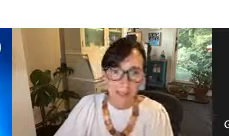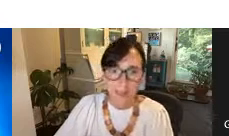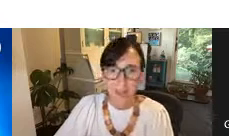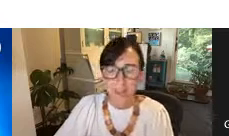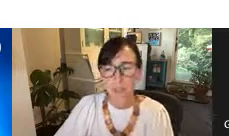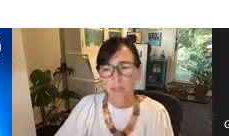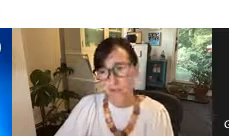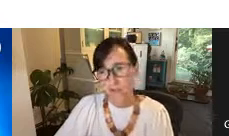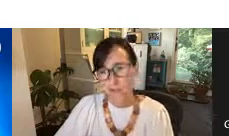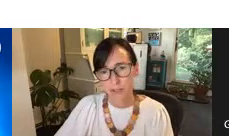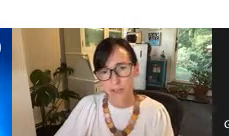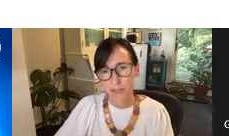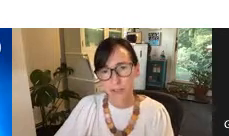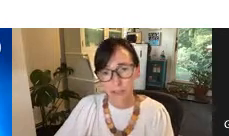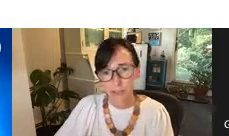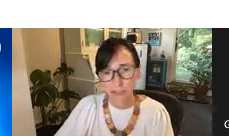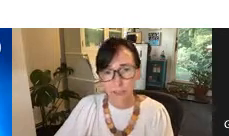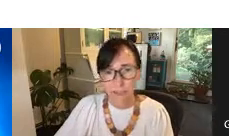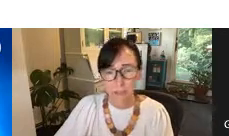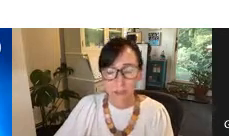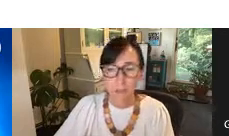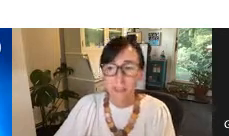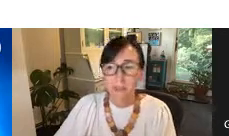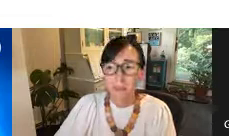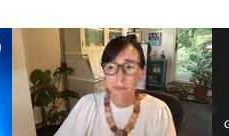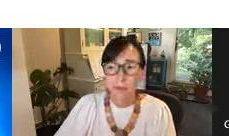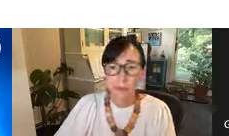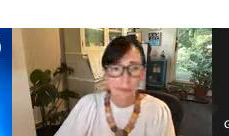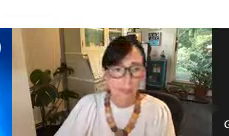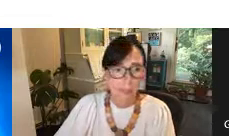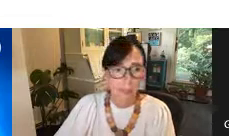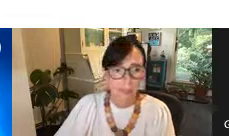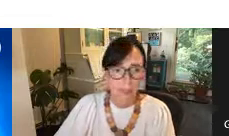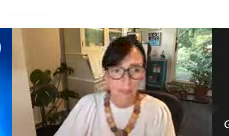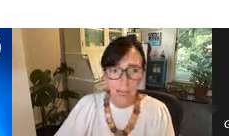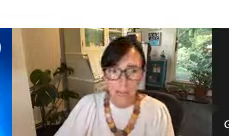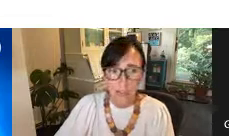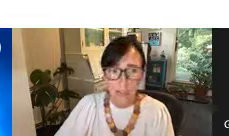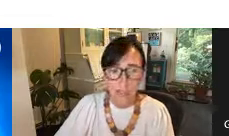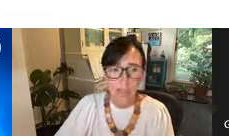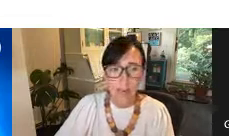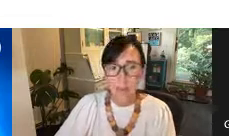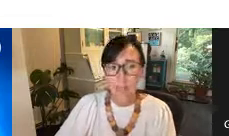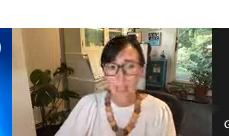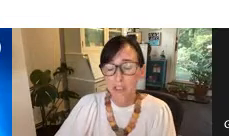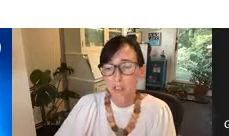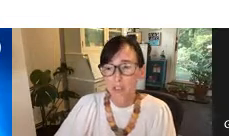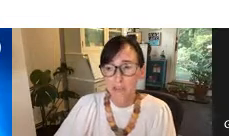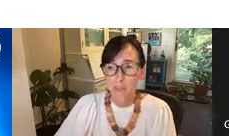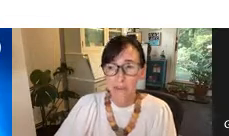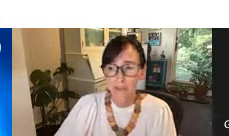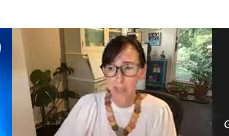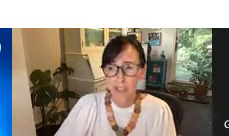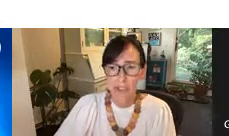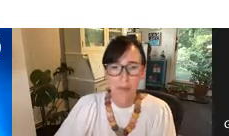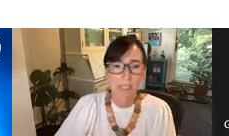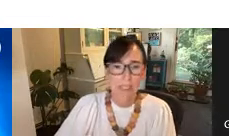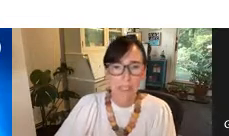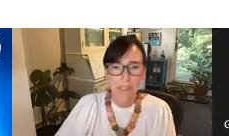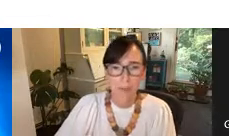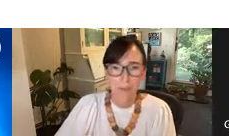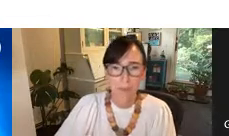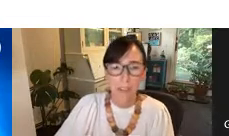that the ICT and digital infrastructure is accessible. For example, if the website that houses the application to work for the UN